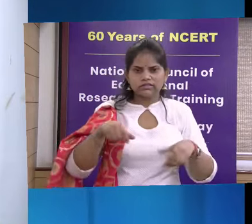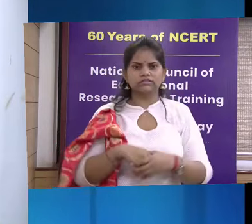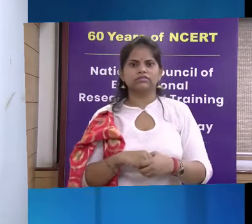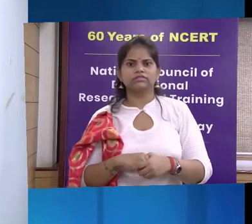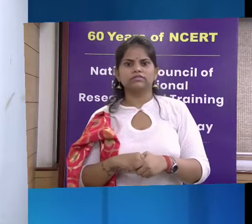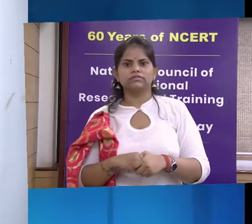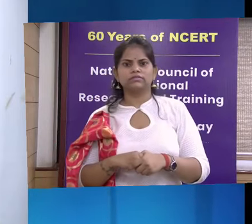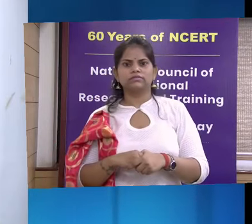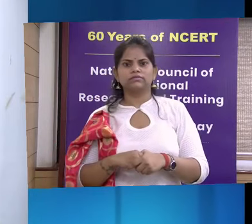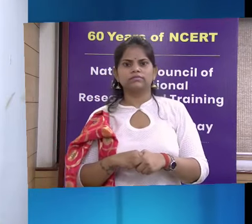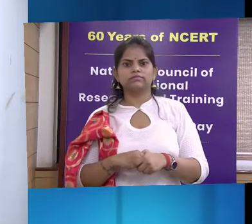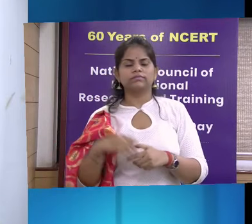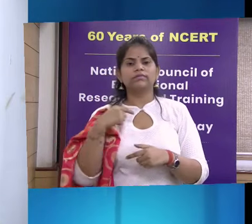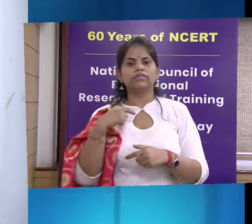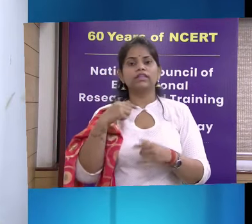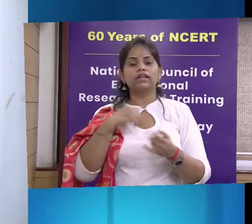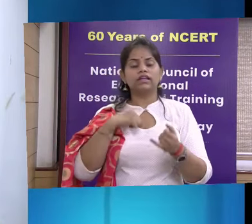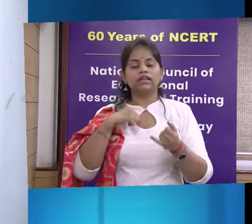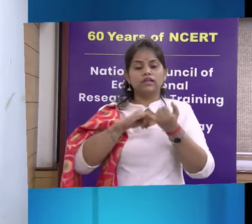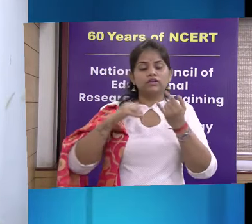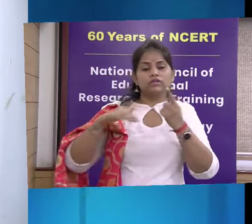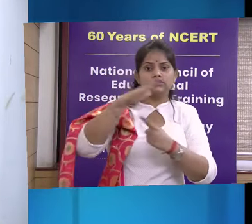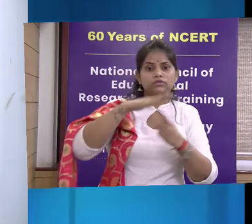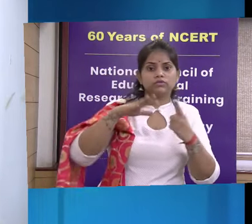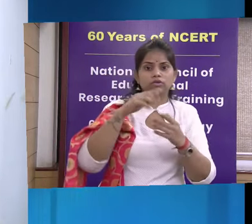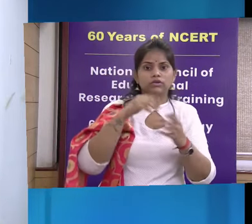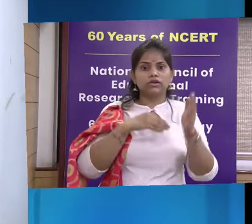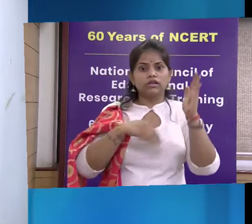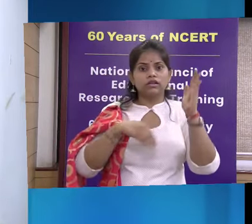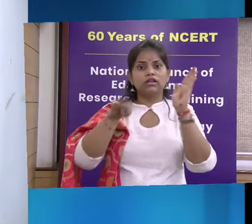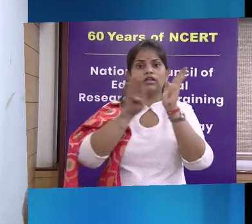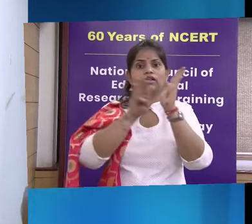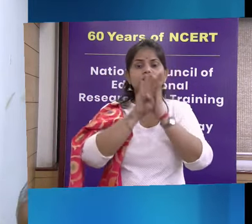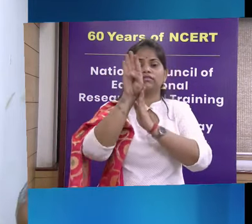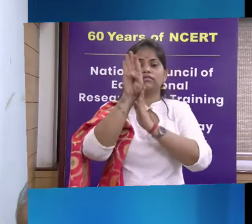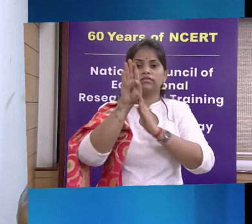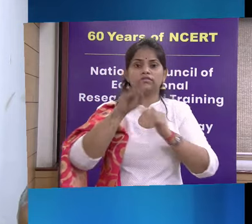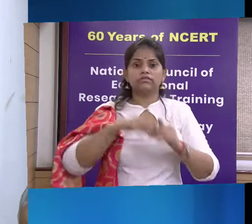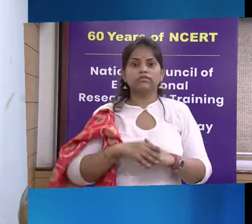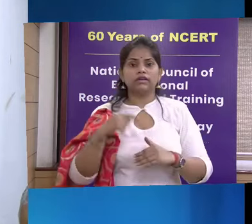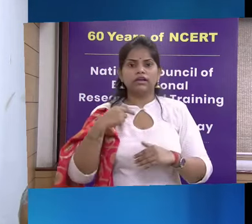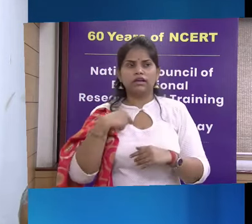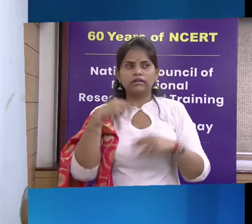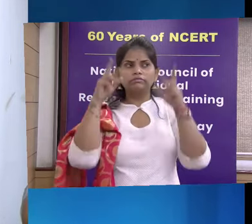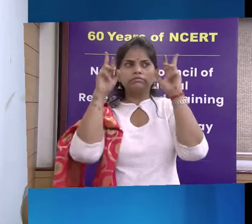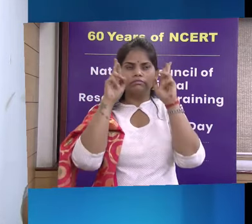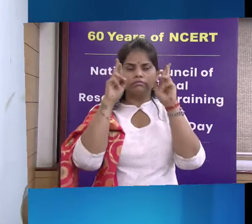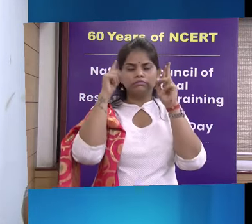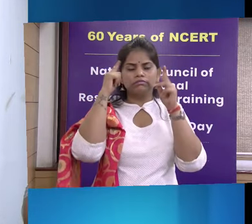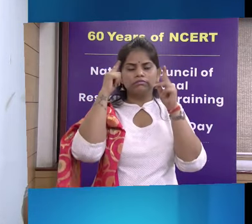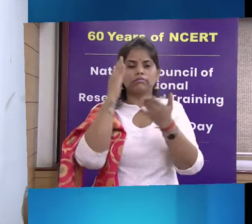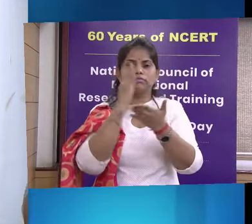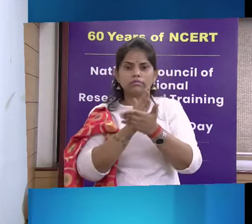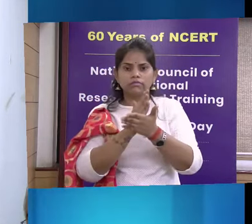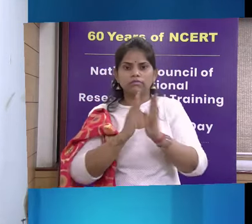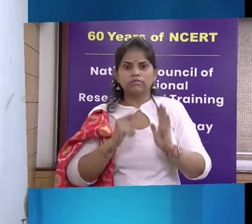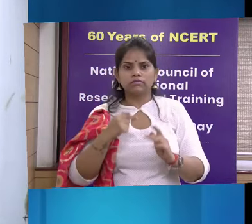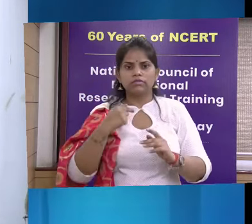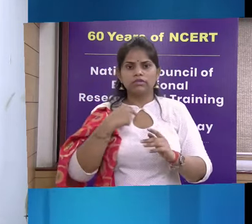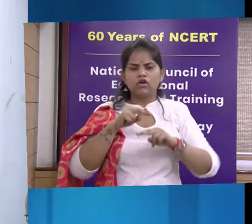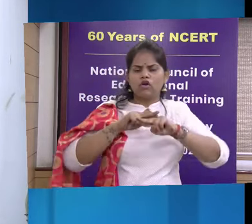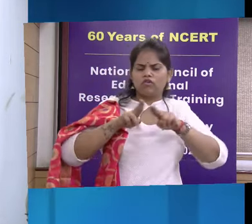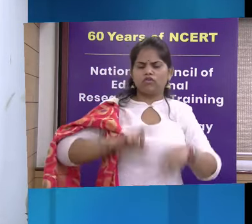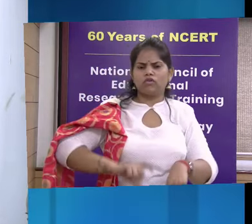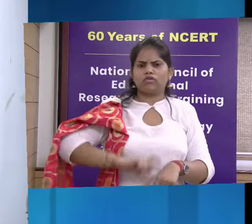overall societal development in general. I firmly believe with full